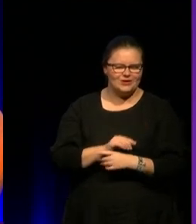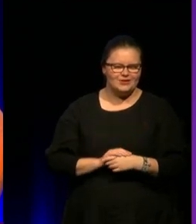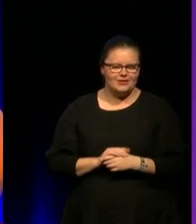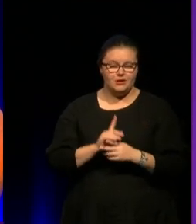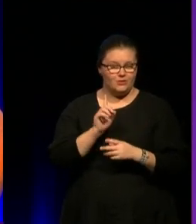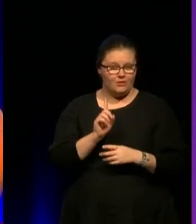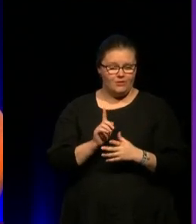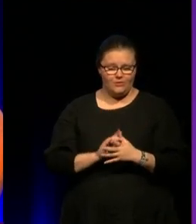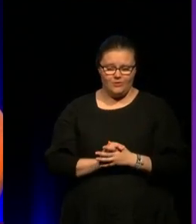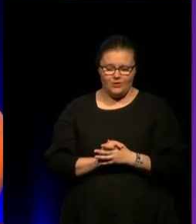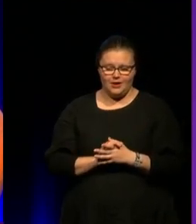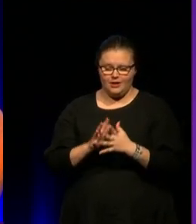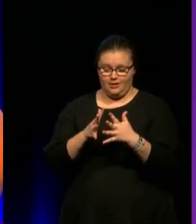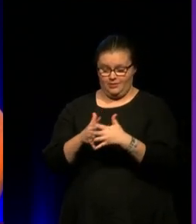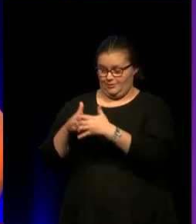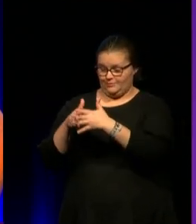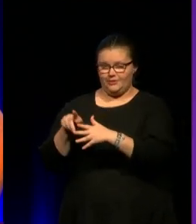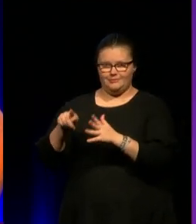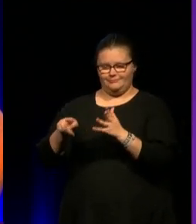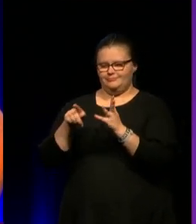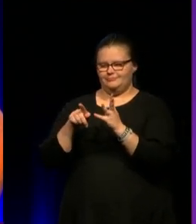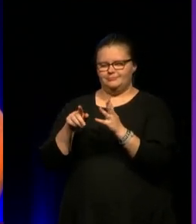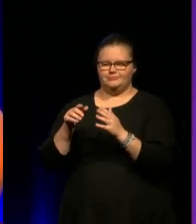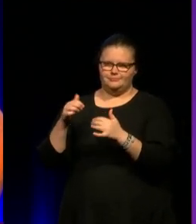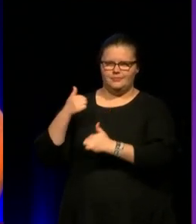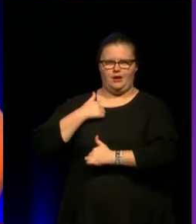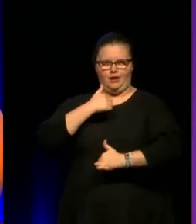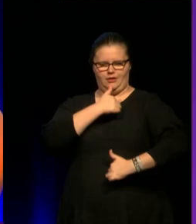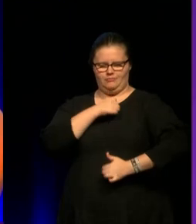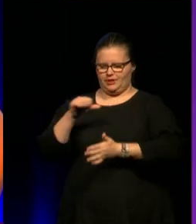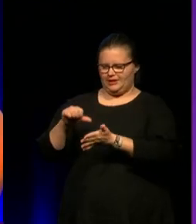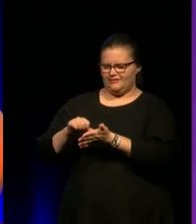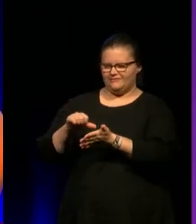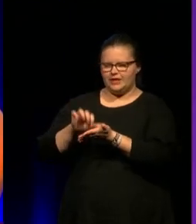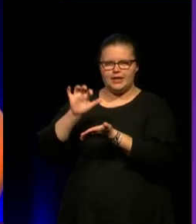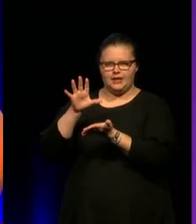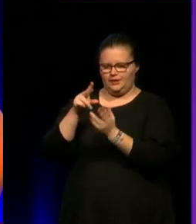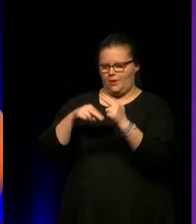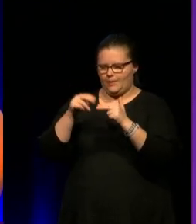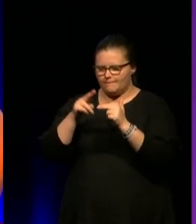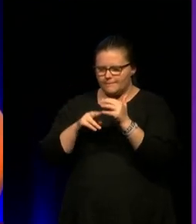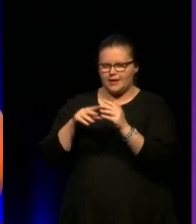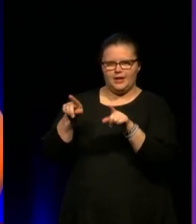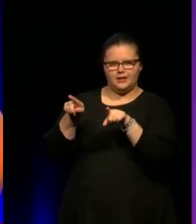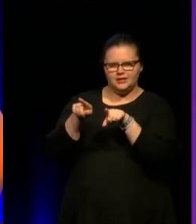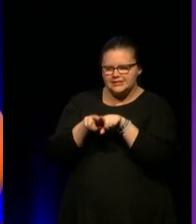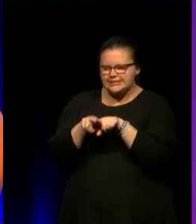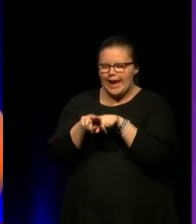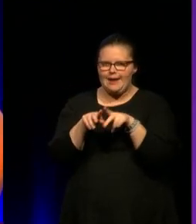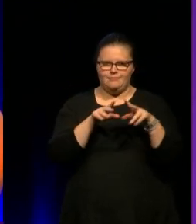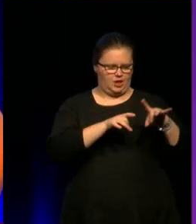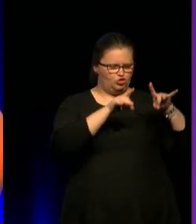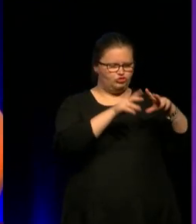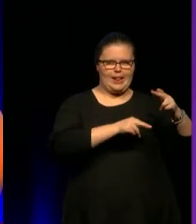US military funding is about building really a replicate, although bigger size, of the Australian facility